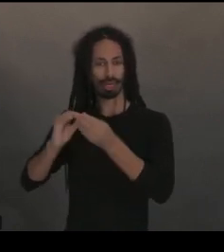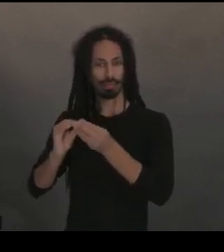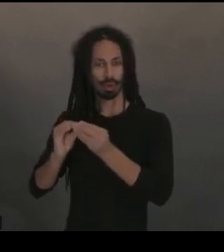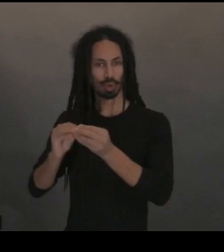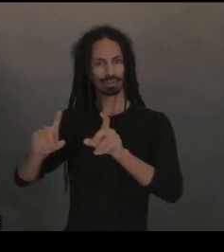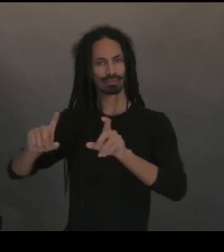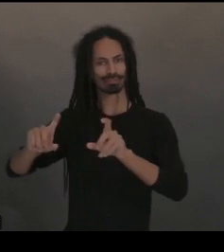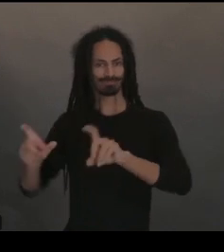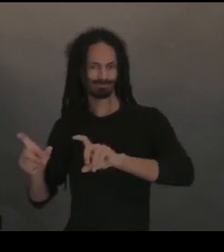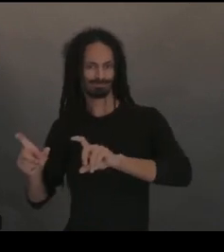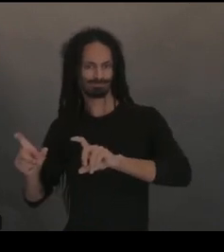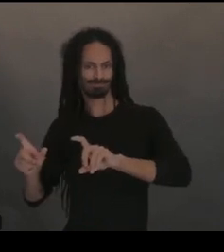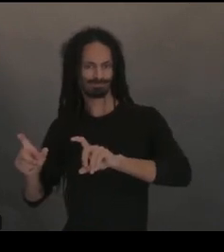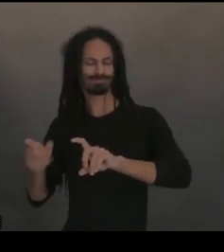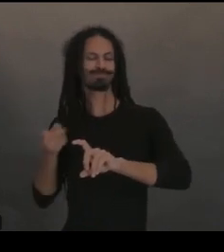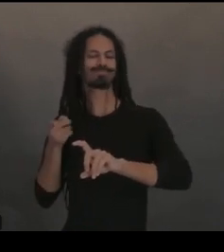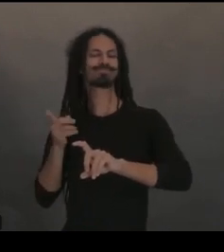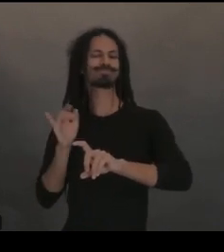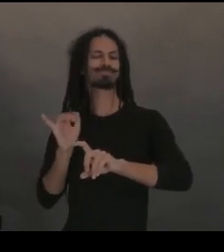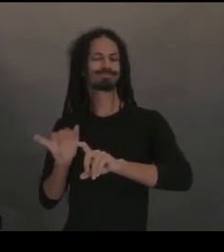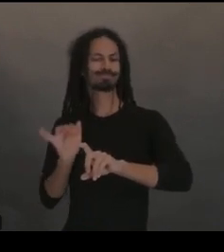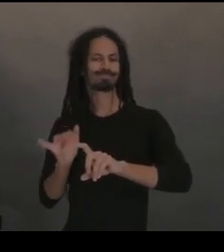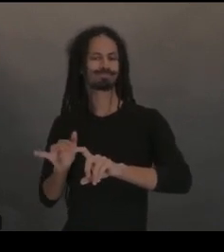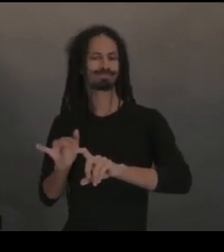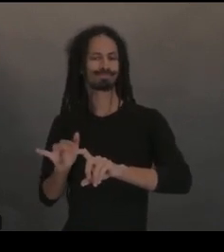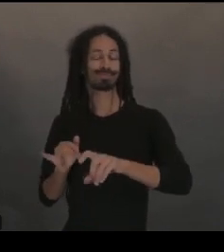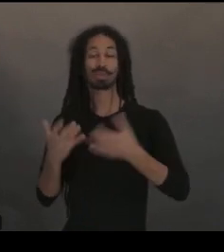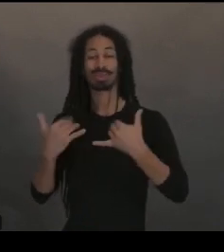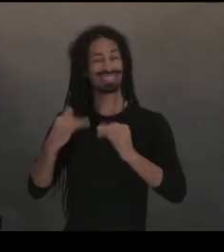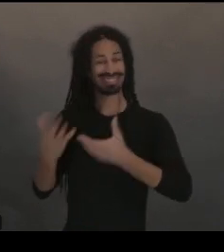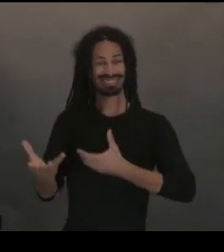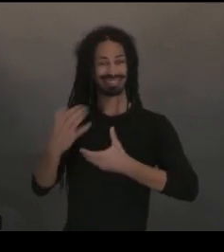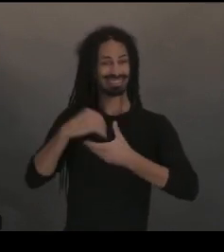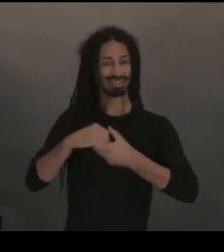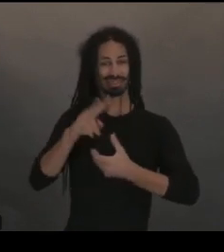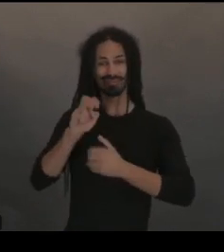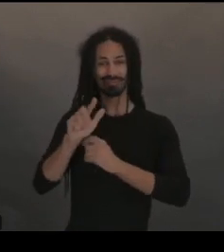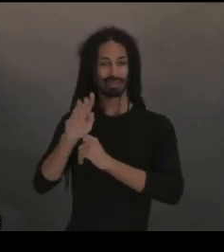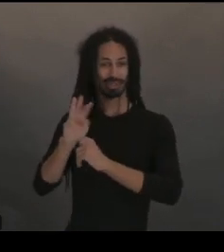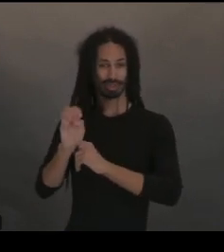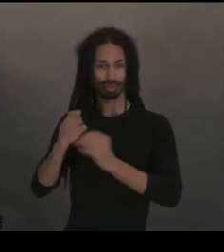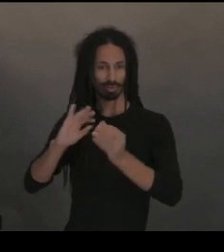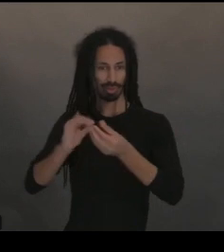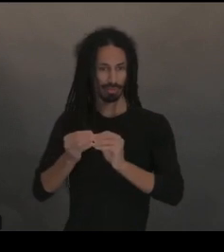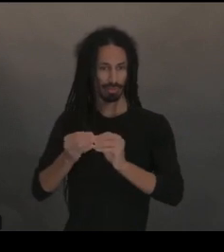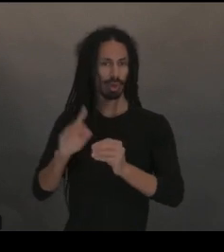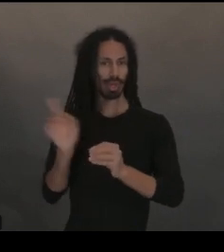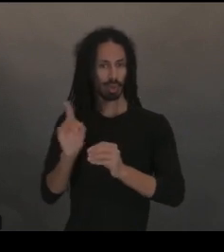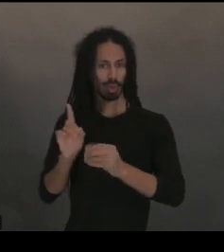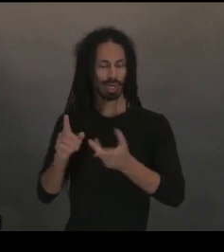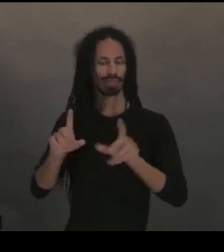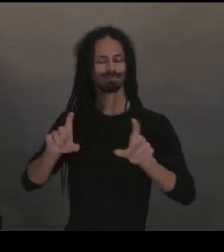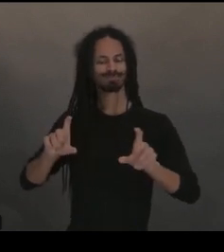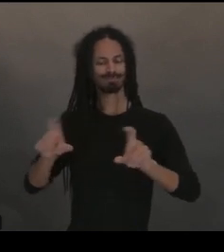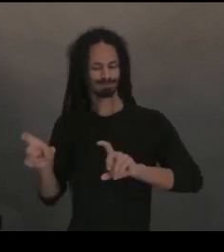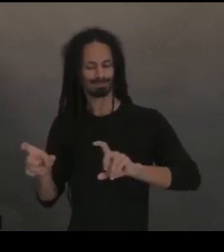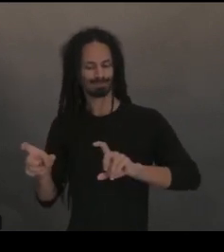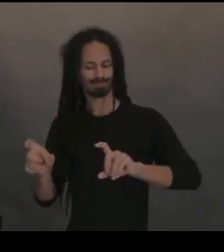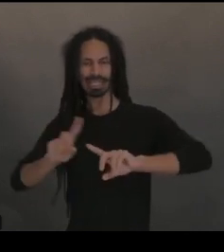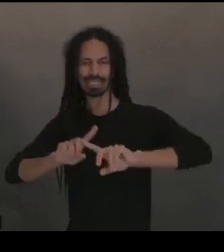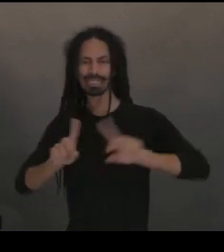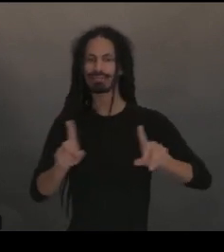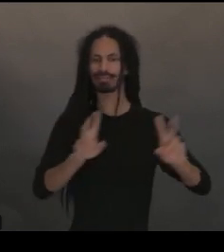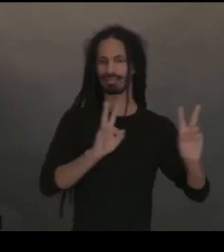italicized. So those elements within this reference entry for journal article are italicized. So this is where it's